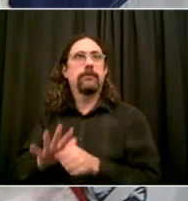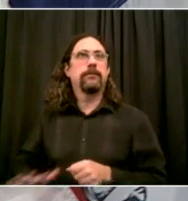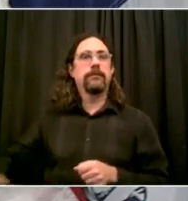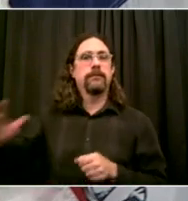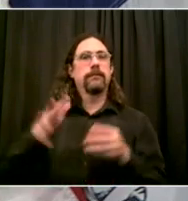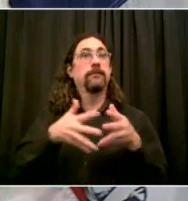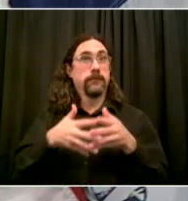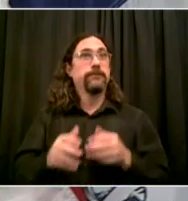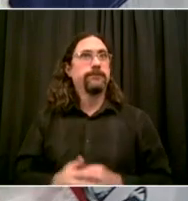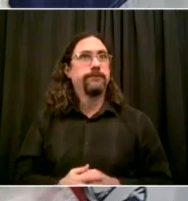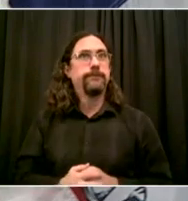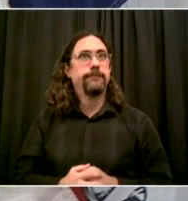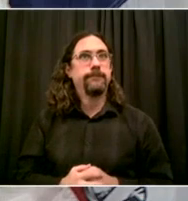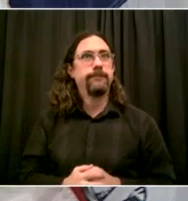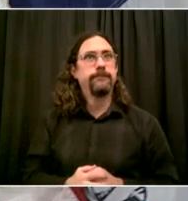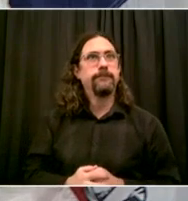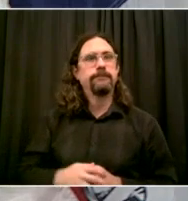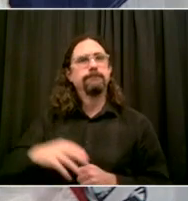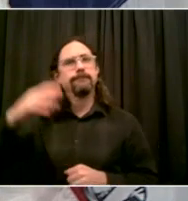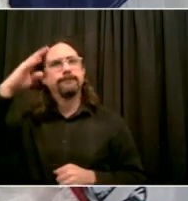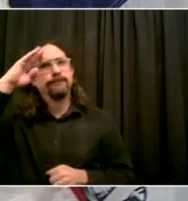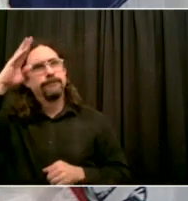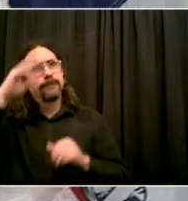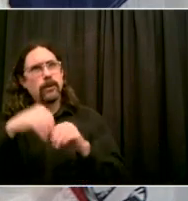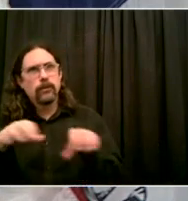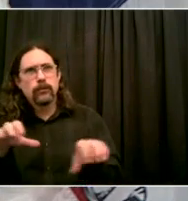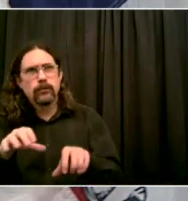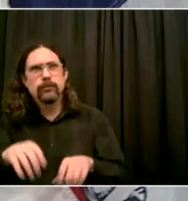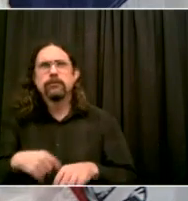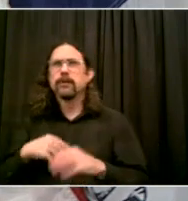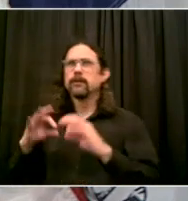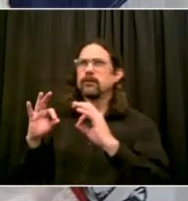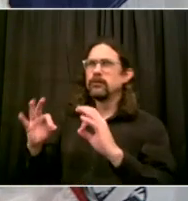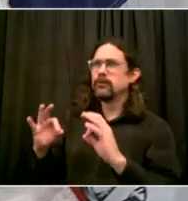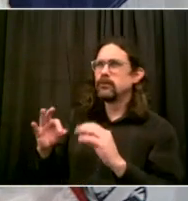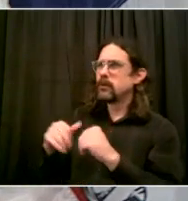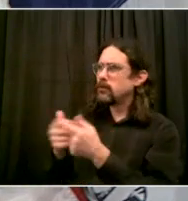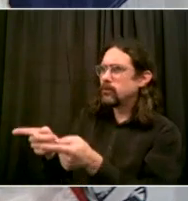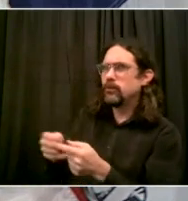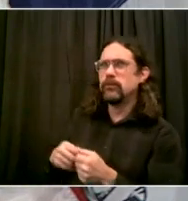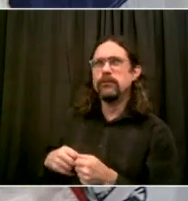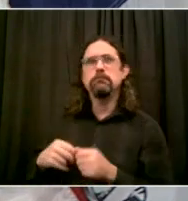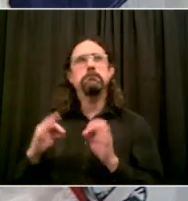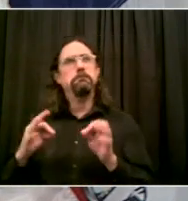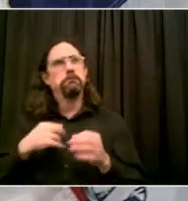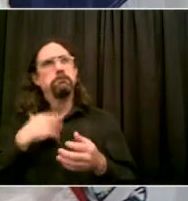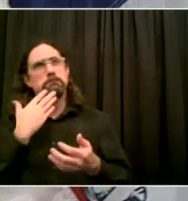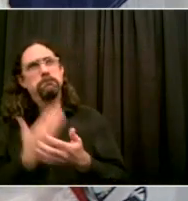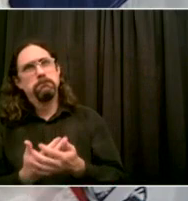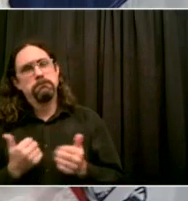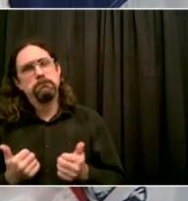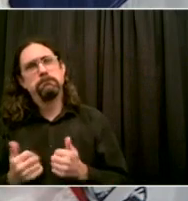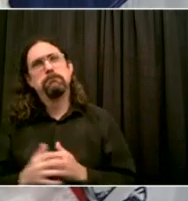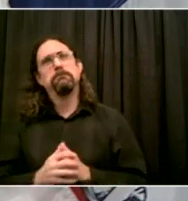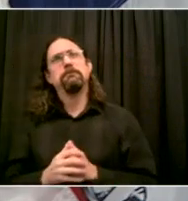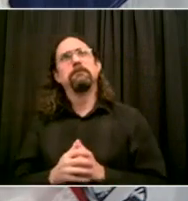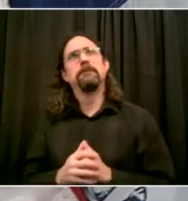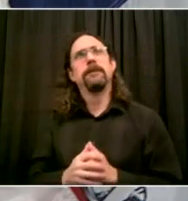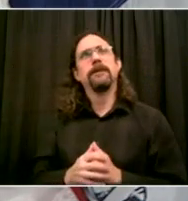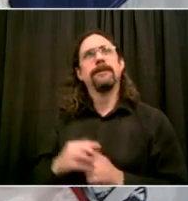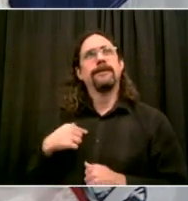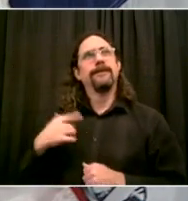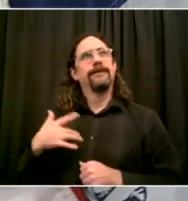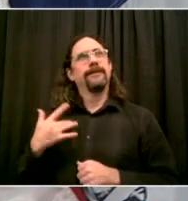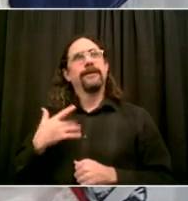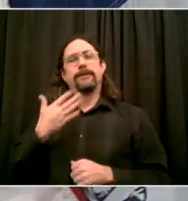been? I'm well enough that I can start breathing again as of Saturday. Excellent. So, Welcome good. back. Welcome